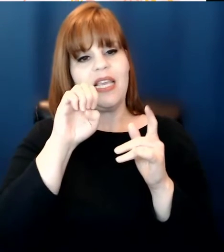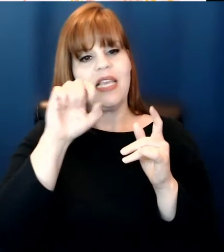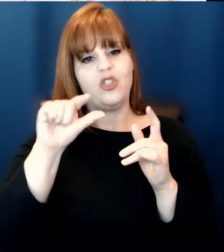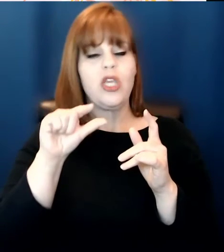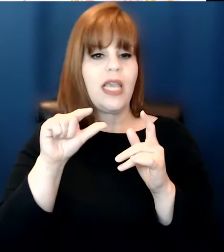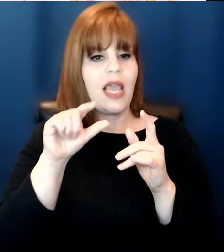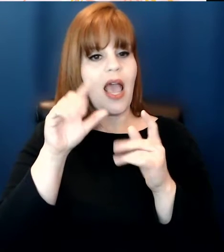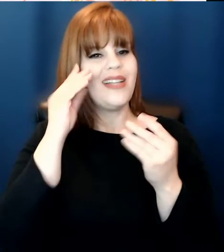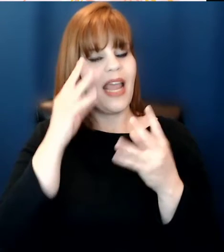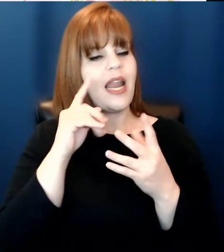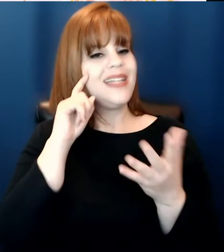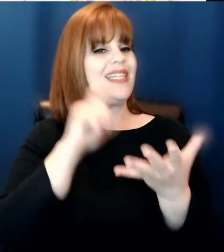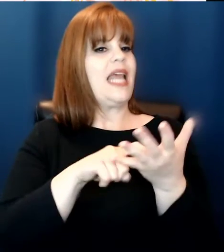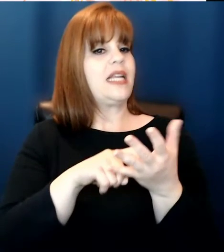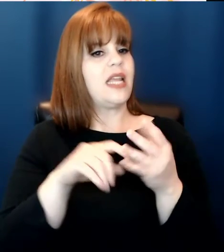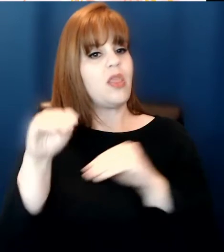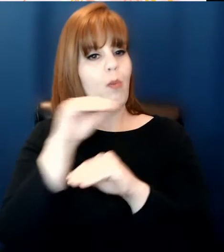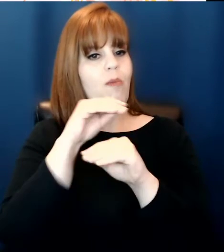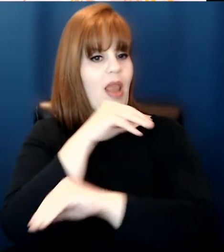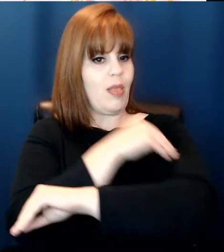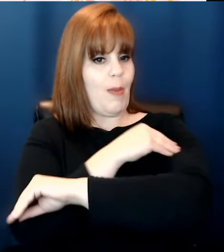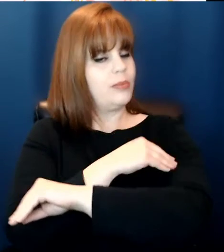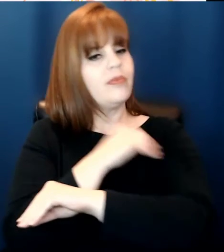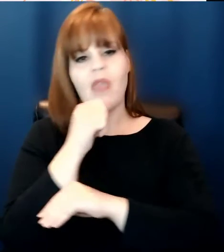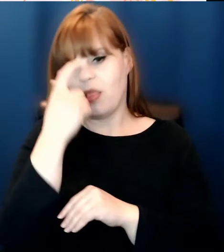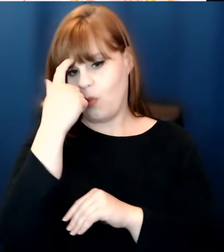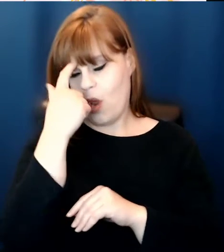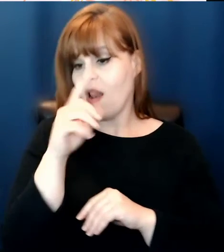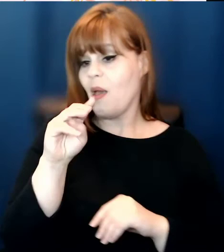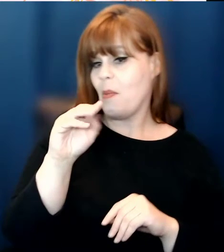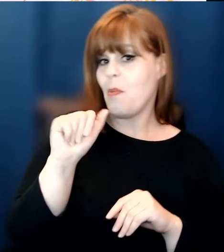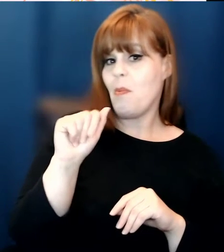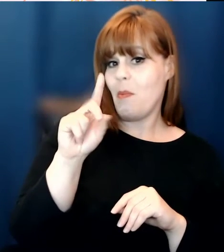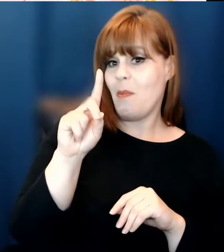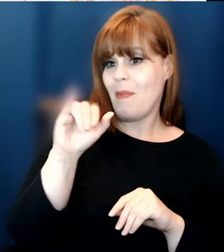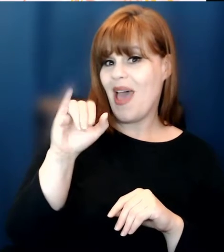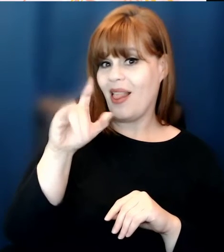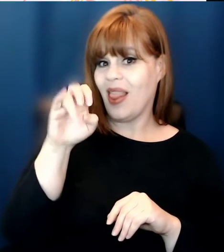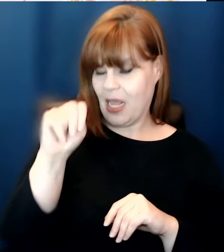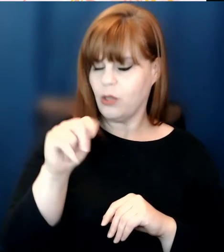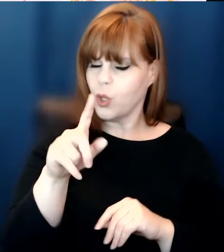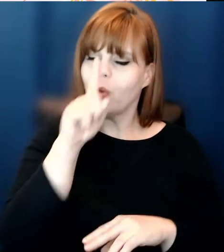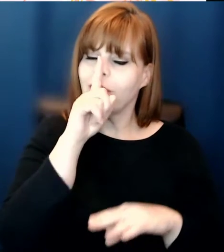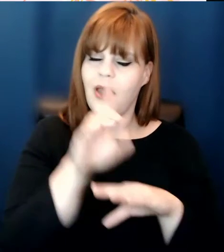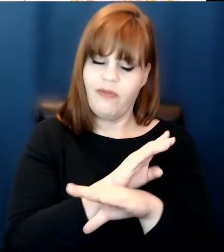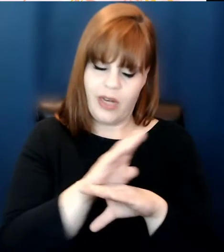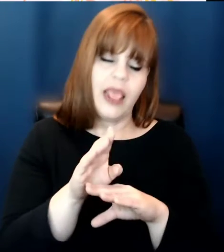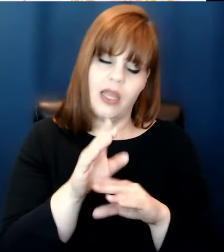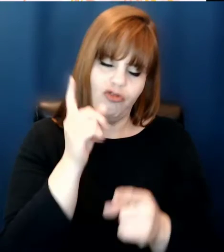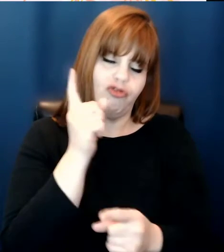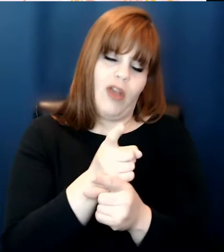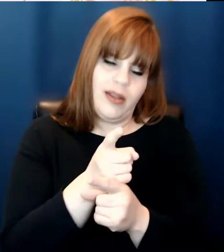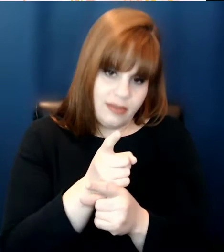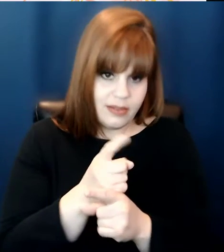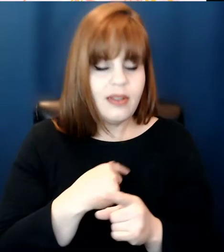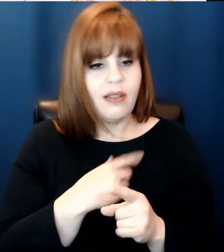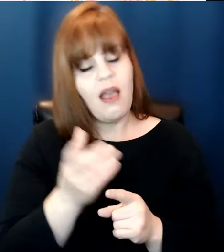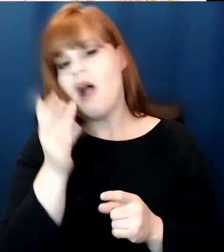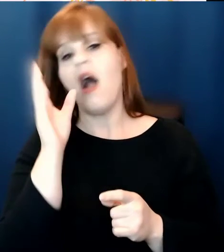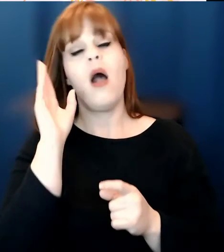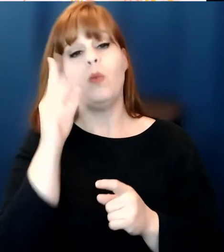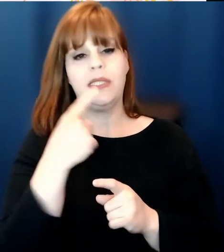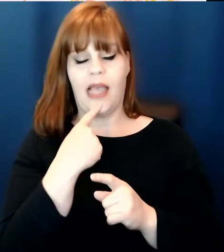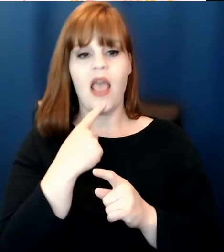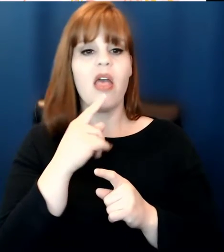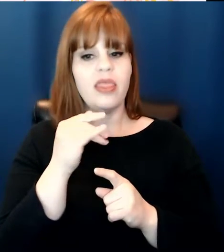electrical activity of the muscles, not brain. Madeline, you are definitely right. A lot of the I would say